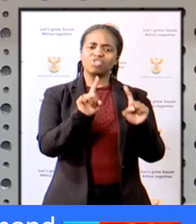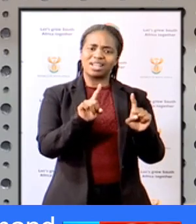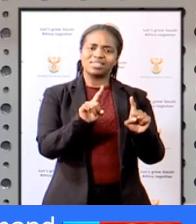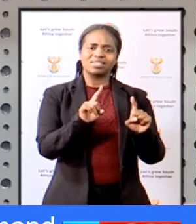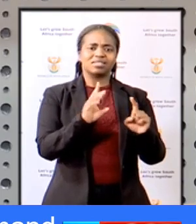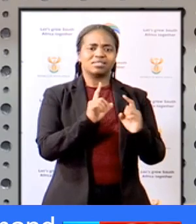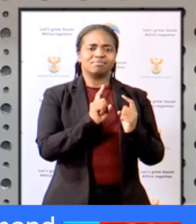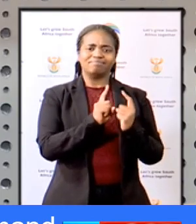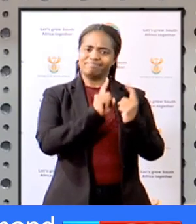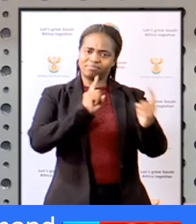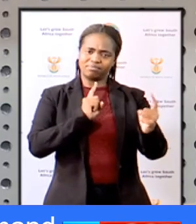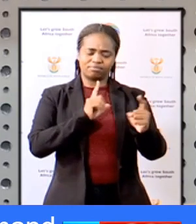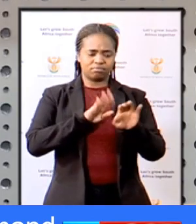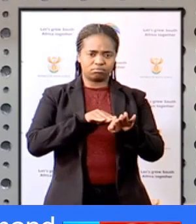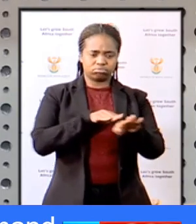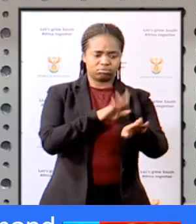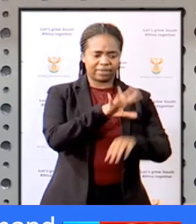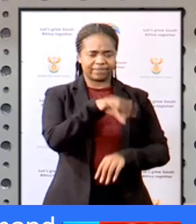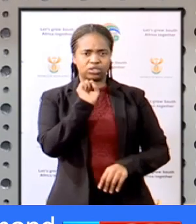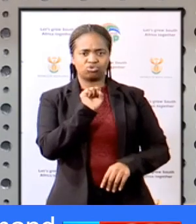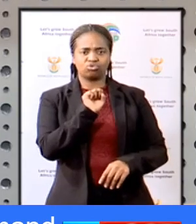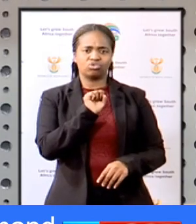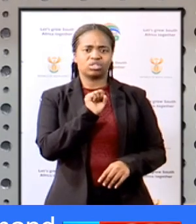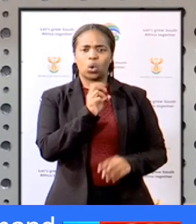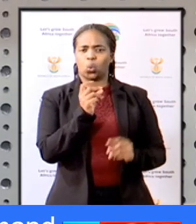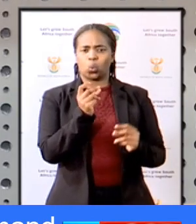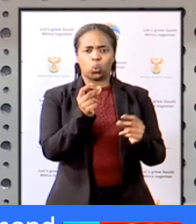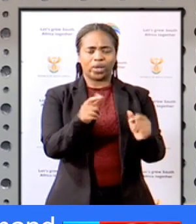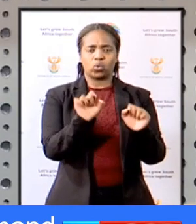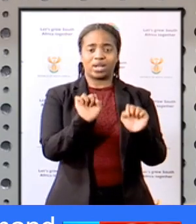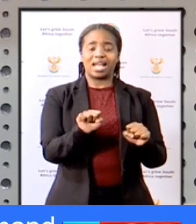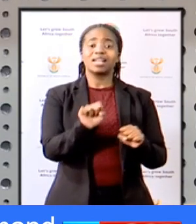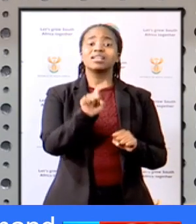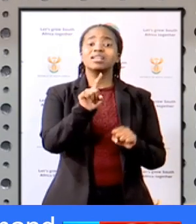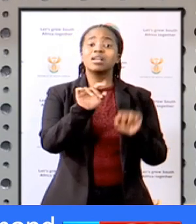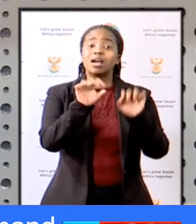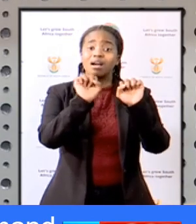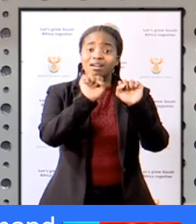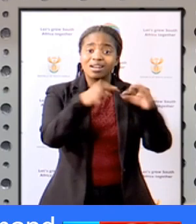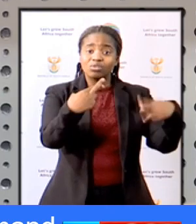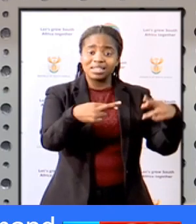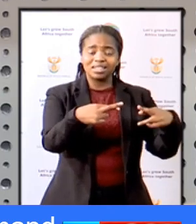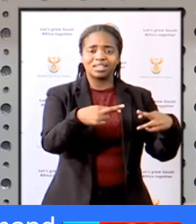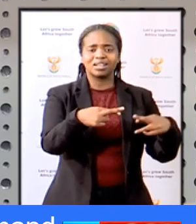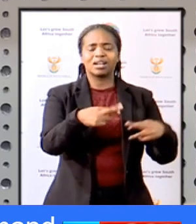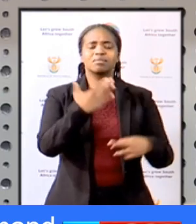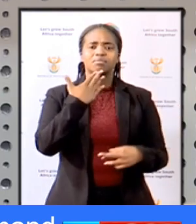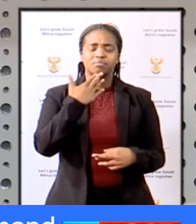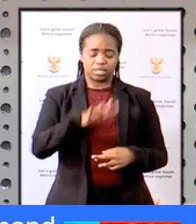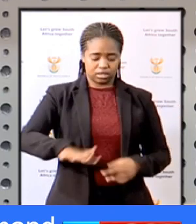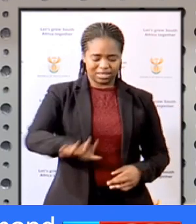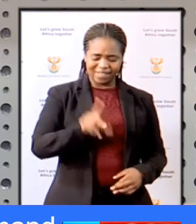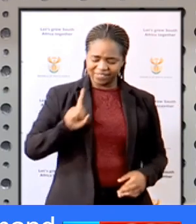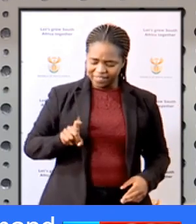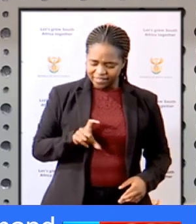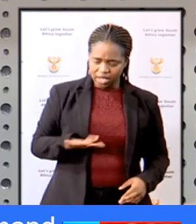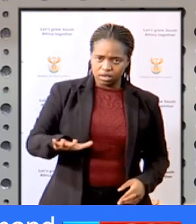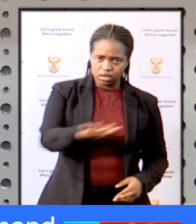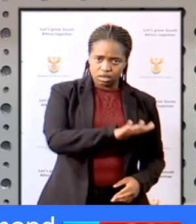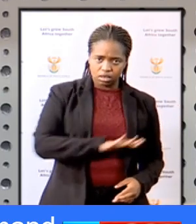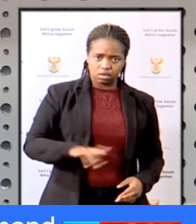people moving quickly, if the store owners can disinfect the surfaces, if